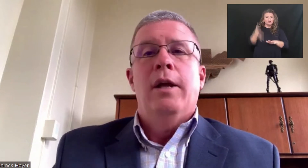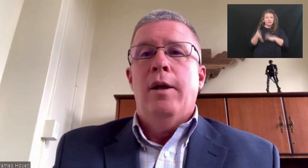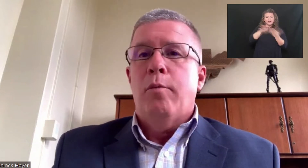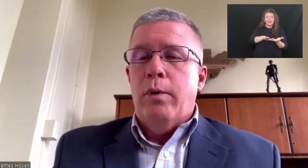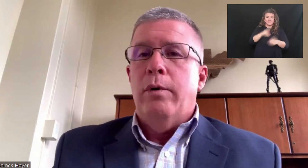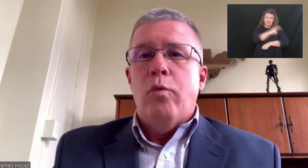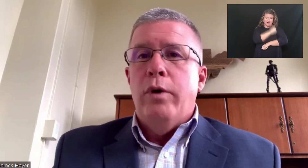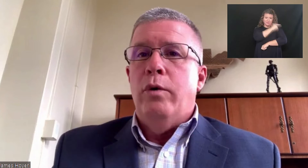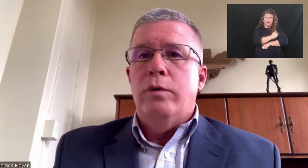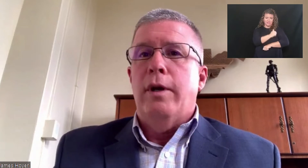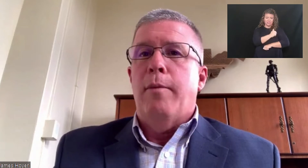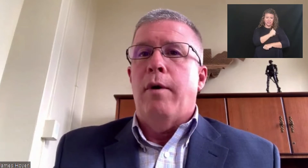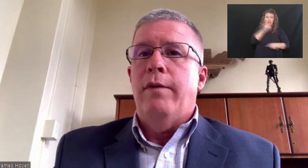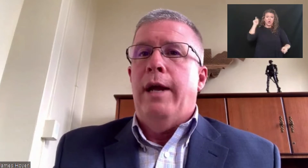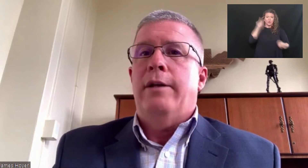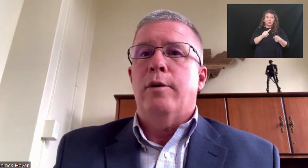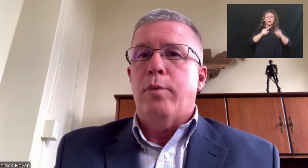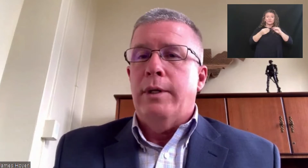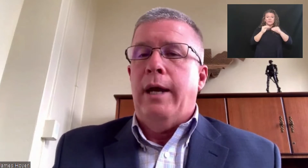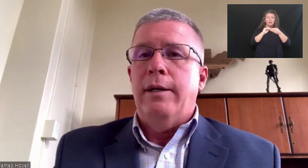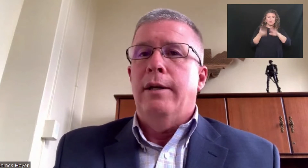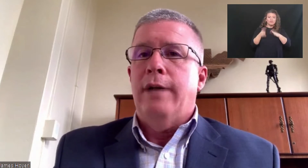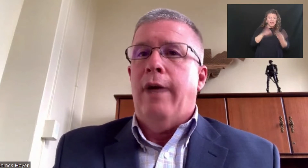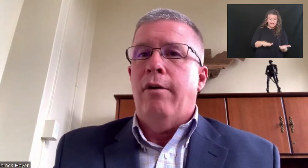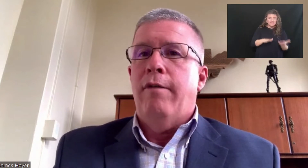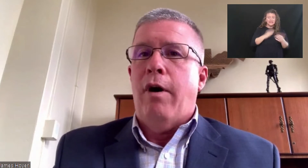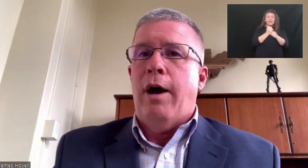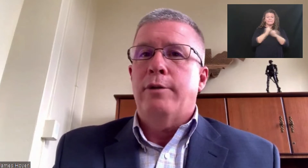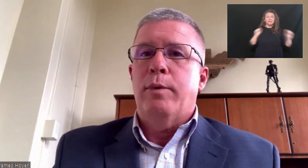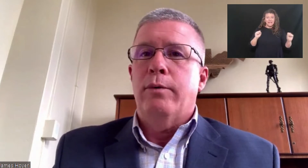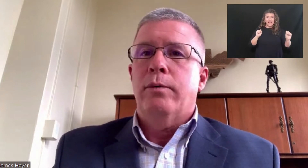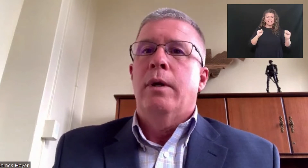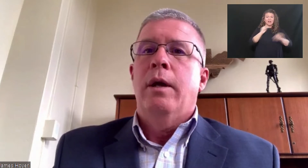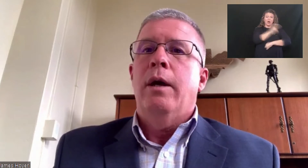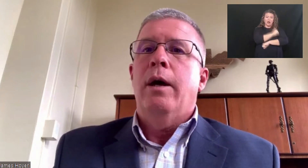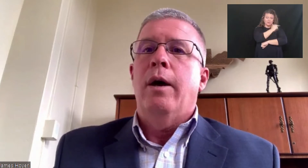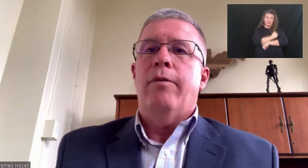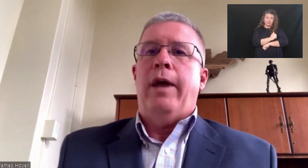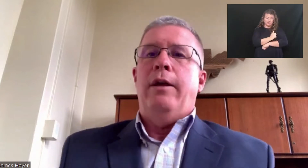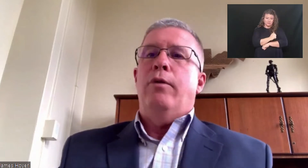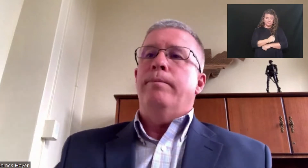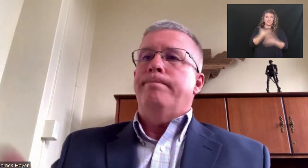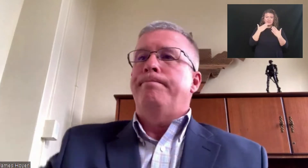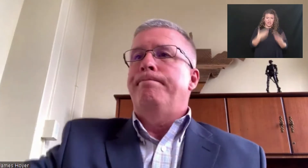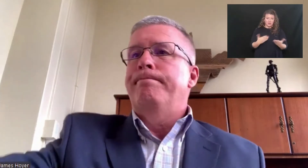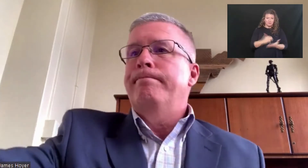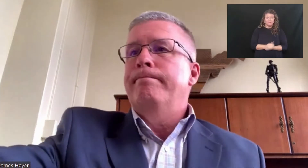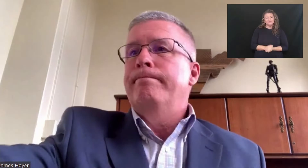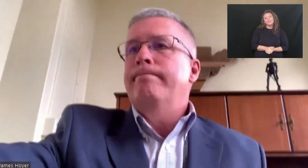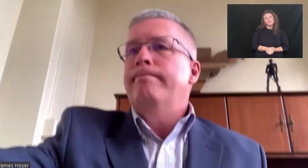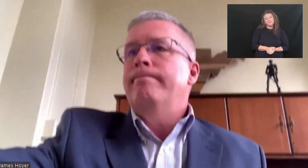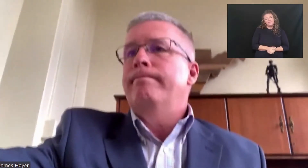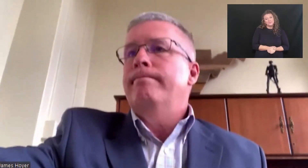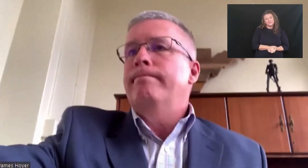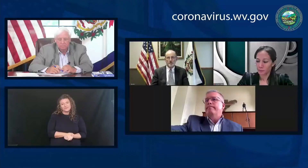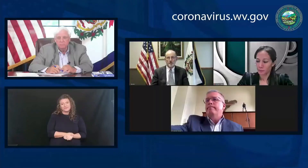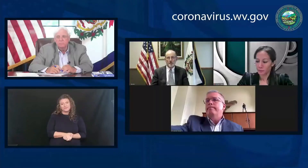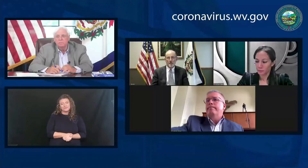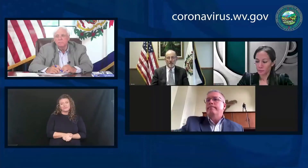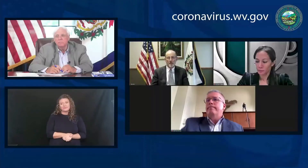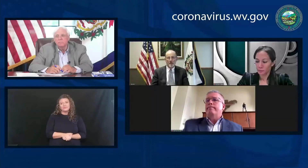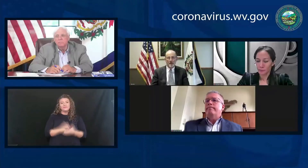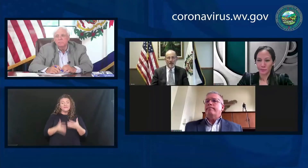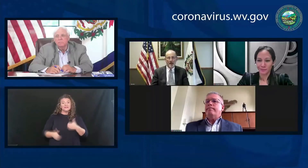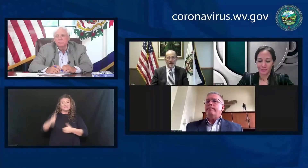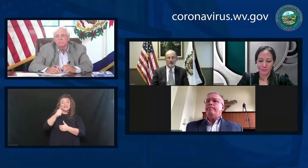hospitalization, for reduce the number of deaths and protect the integrity of our hospitals. Thank you. Thank you, sir.